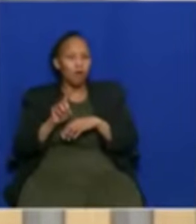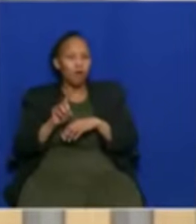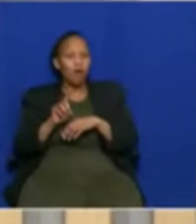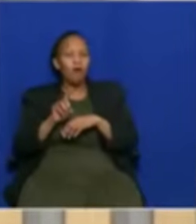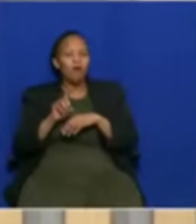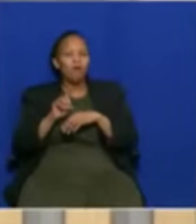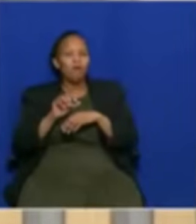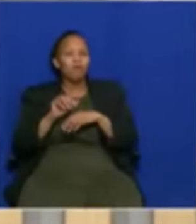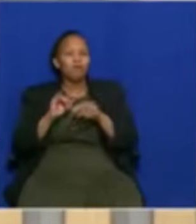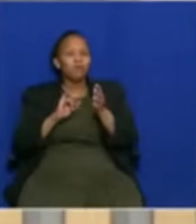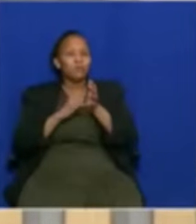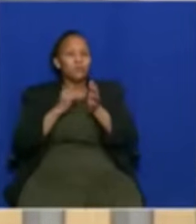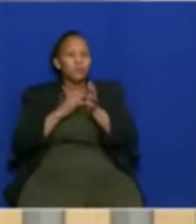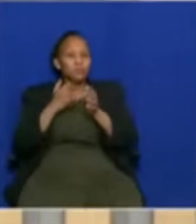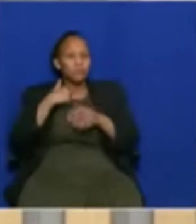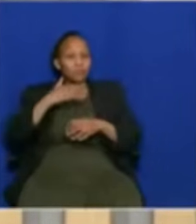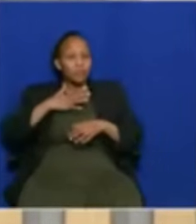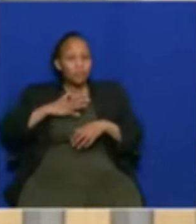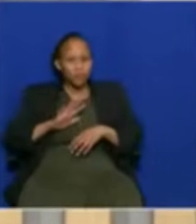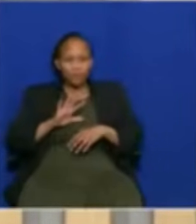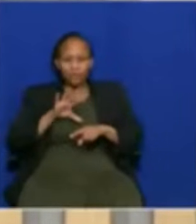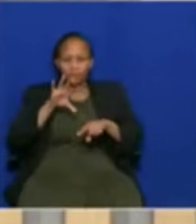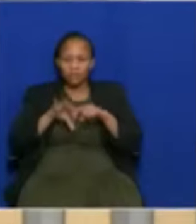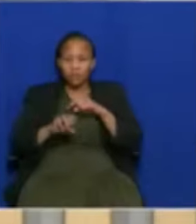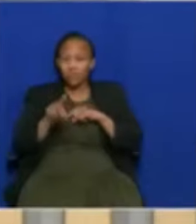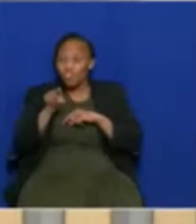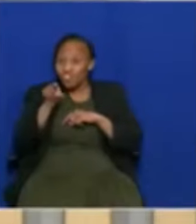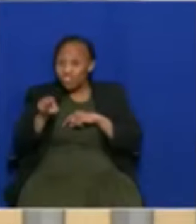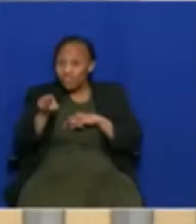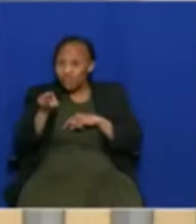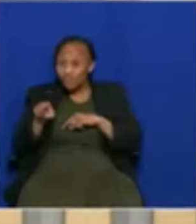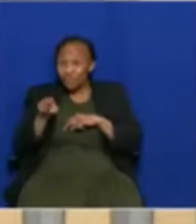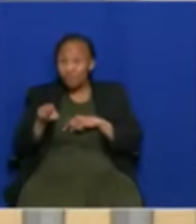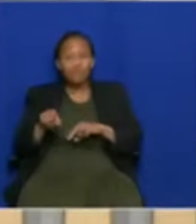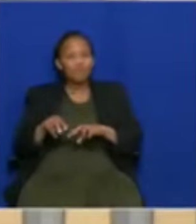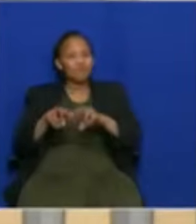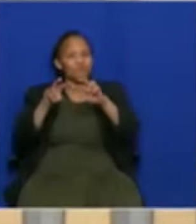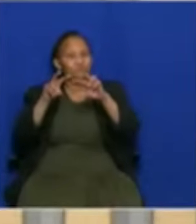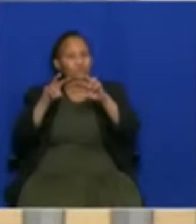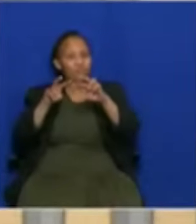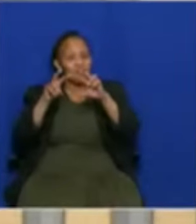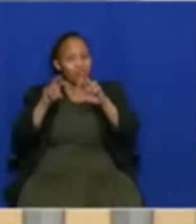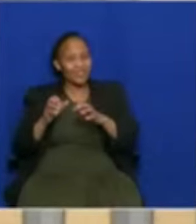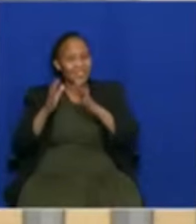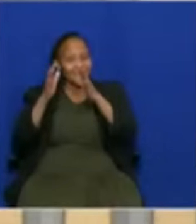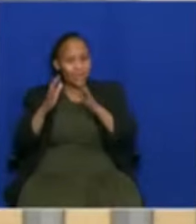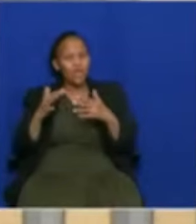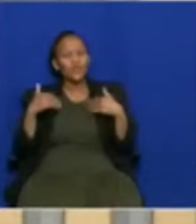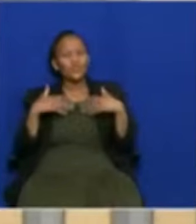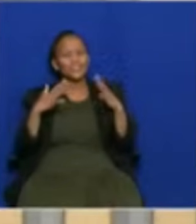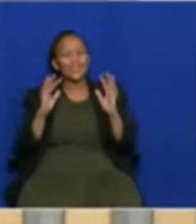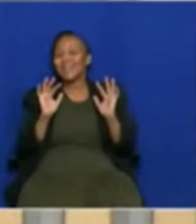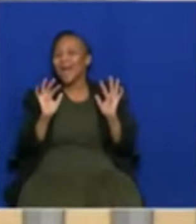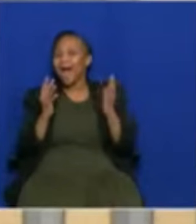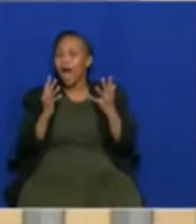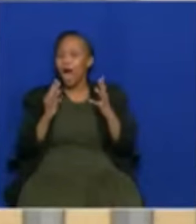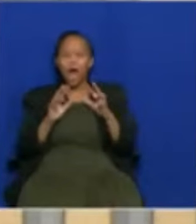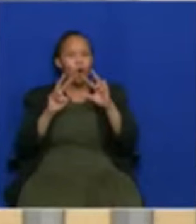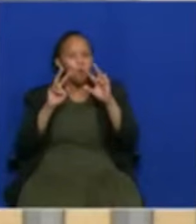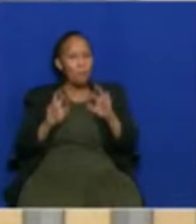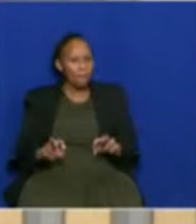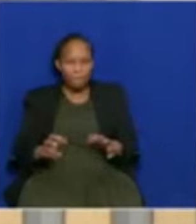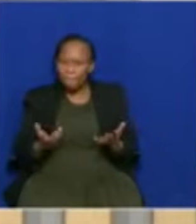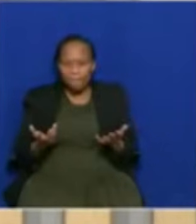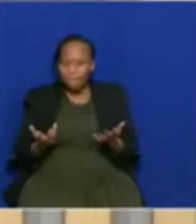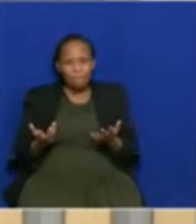as an investigator, what is your logical starting point regarding being heard to the fact that the